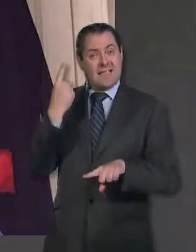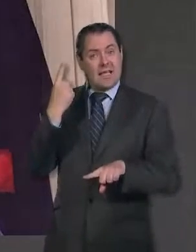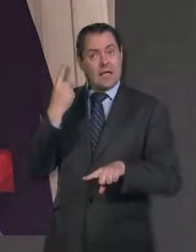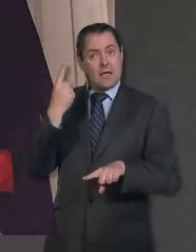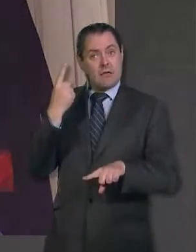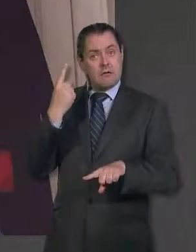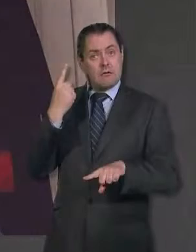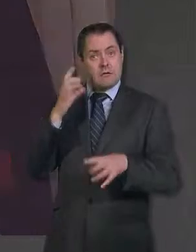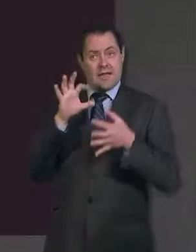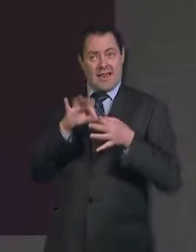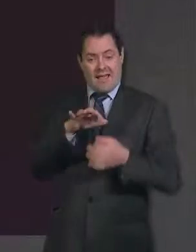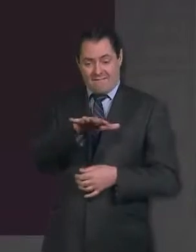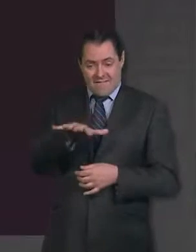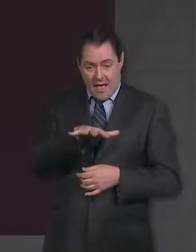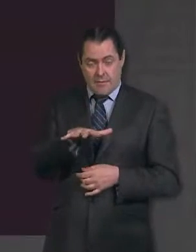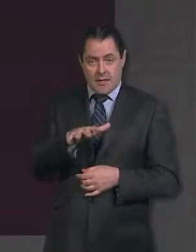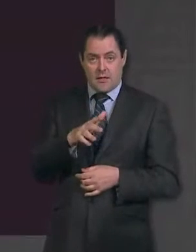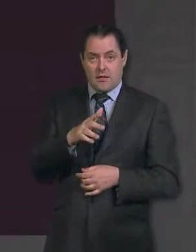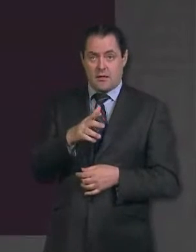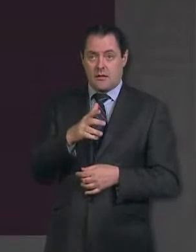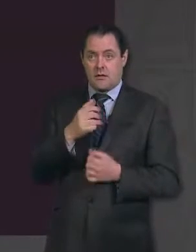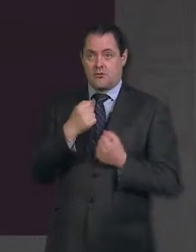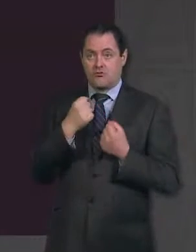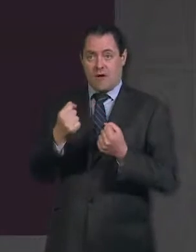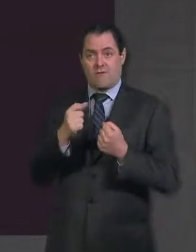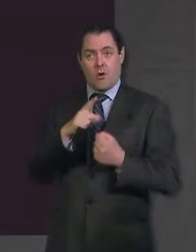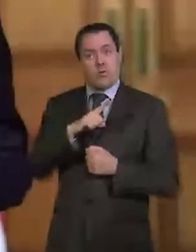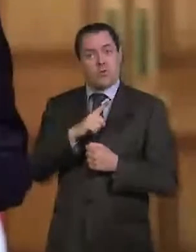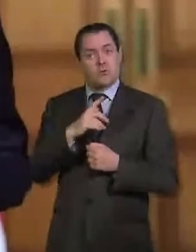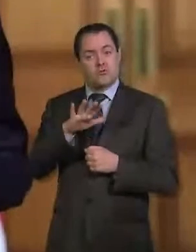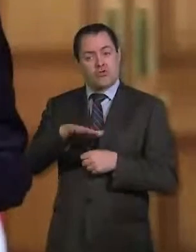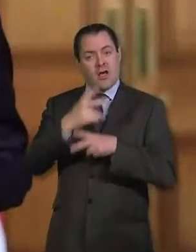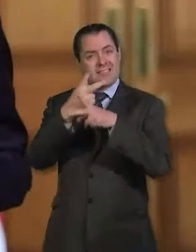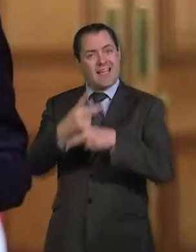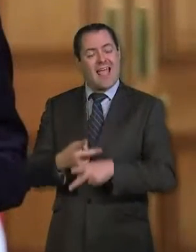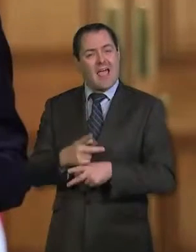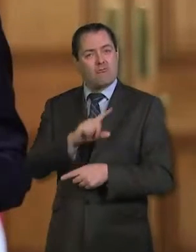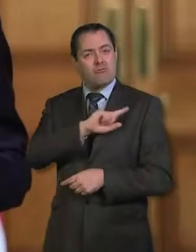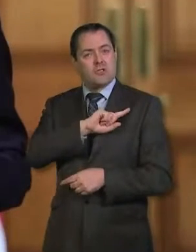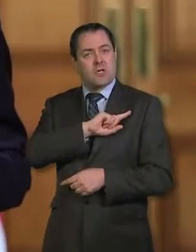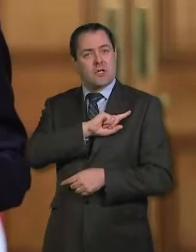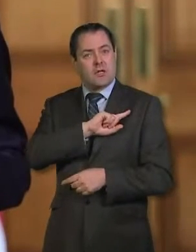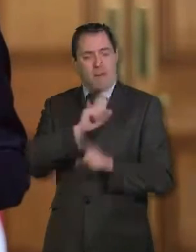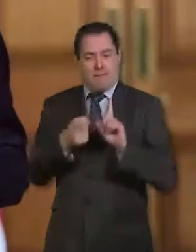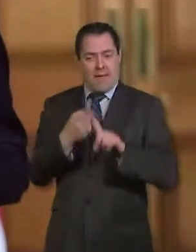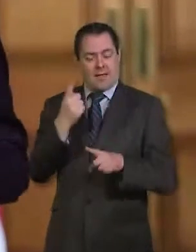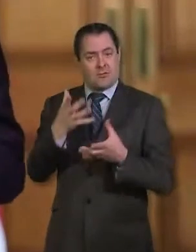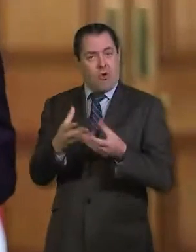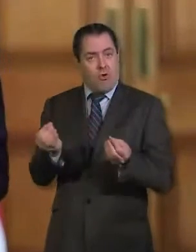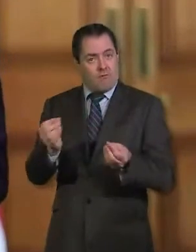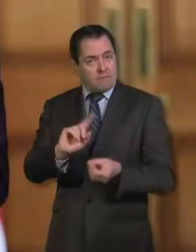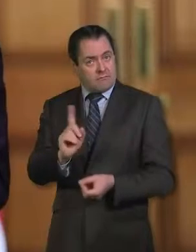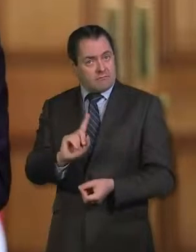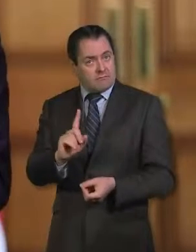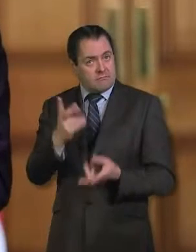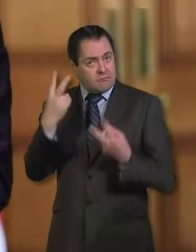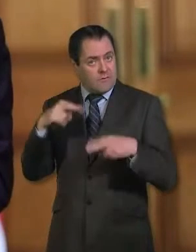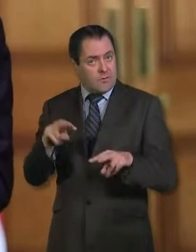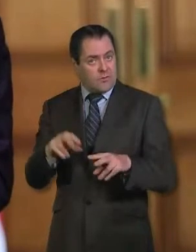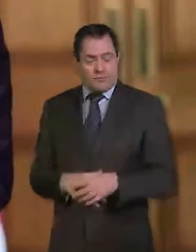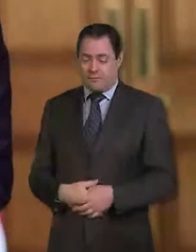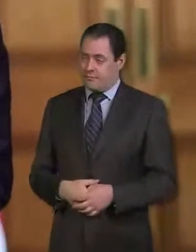during lockdown? Thanks. Well, thank you, Martin. That's a very good